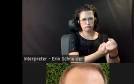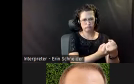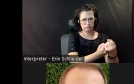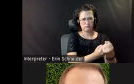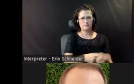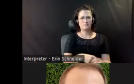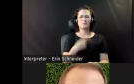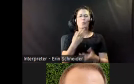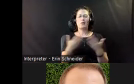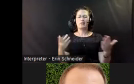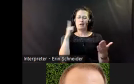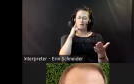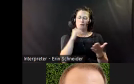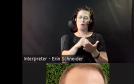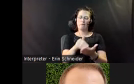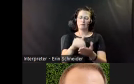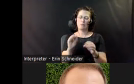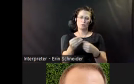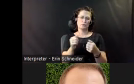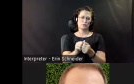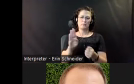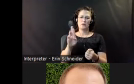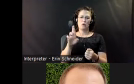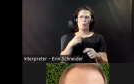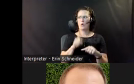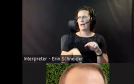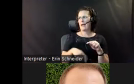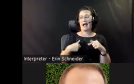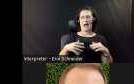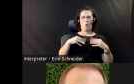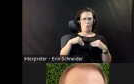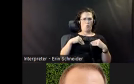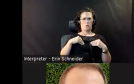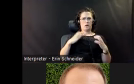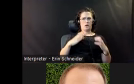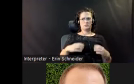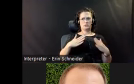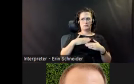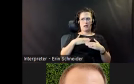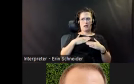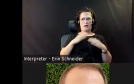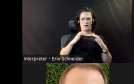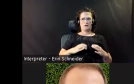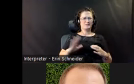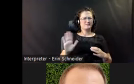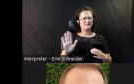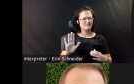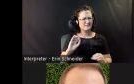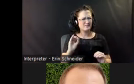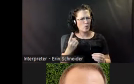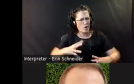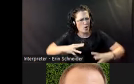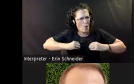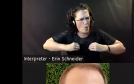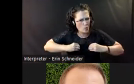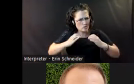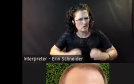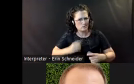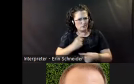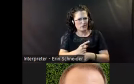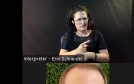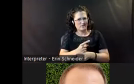BRM programs is, oh no, we can't do that. I own the customer. Well, nobody owns the customer, right? They actually, the